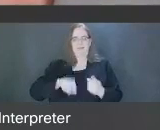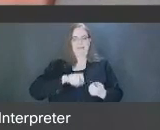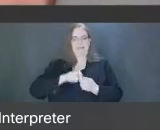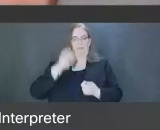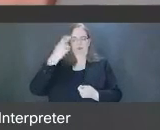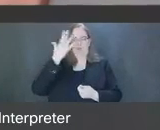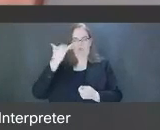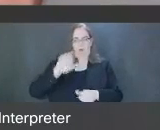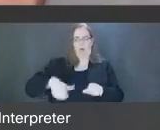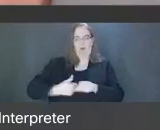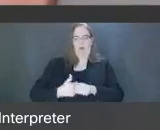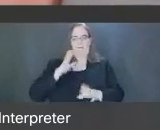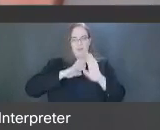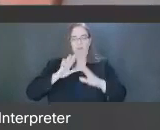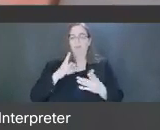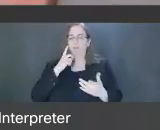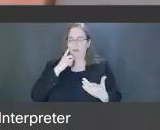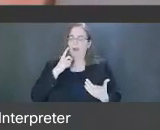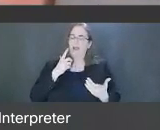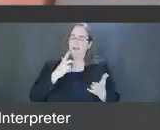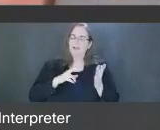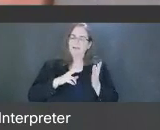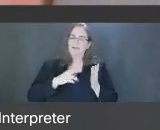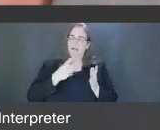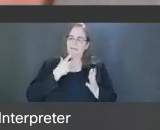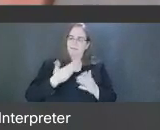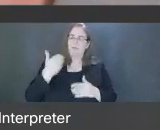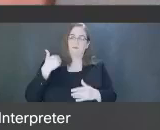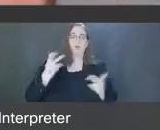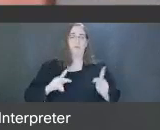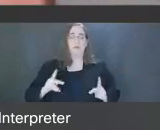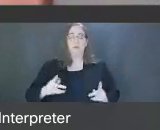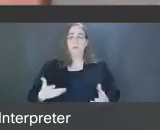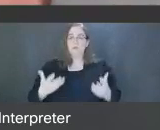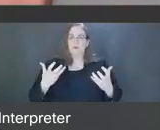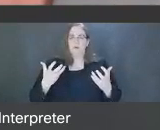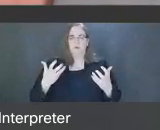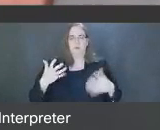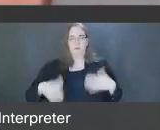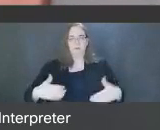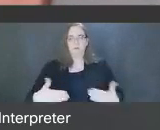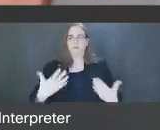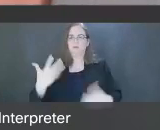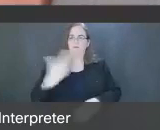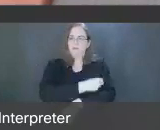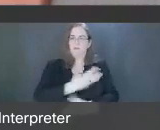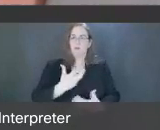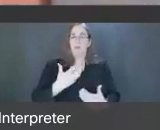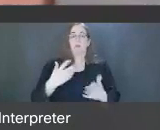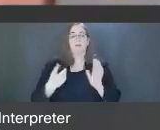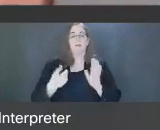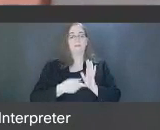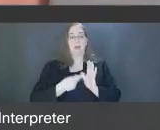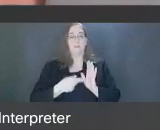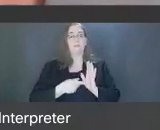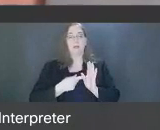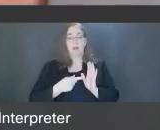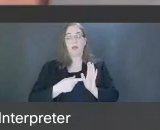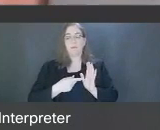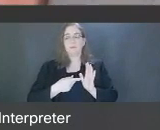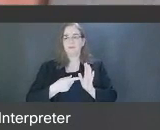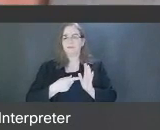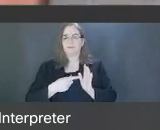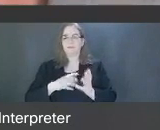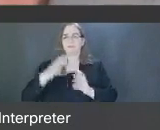frustration, but as I alluded to earlier, I know people are very, very anxious to get vaccinated. Sometimes there have been occasional